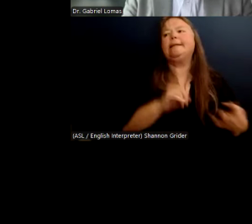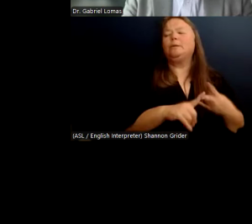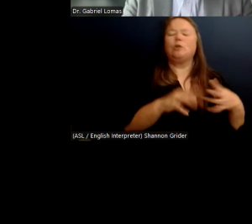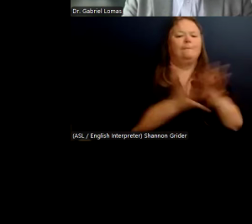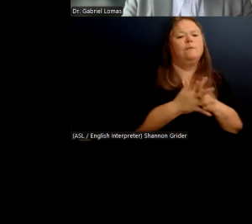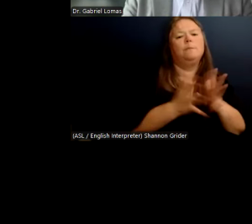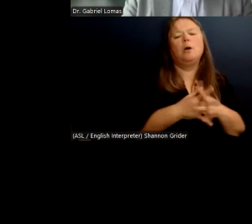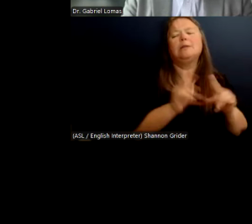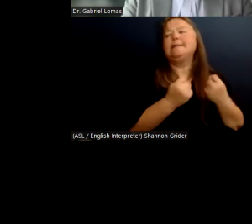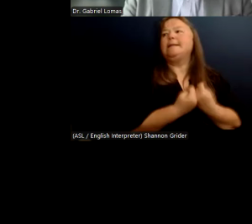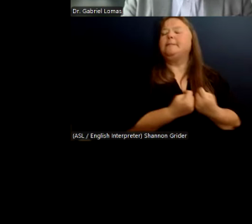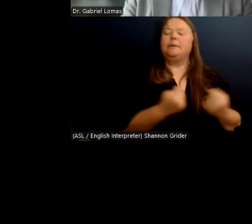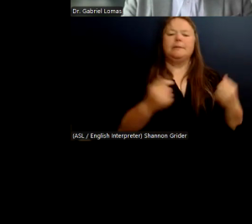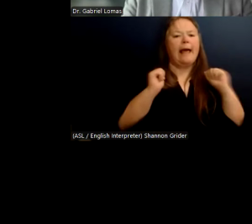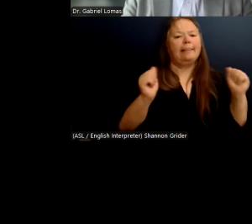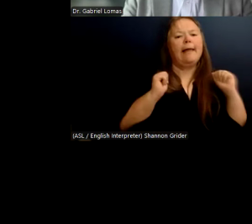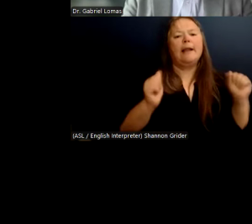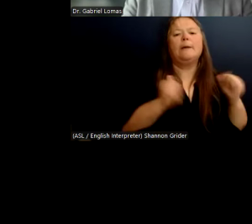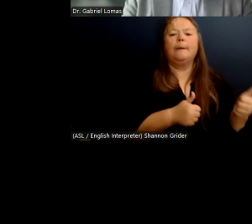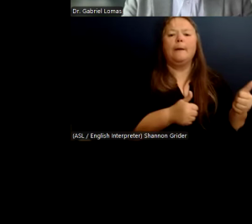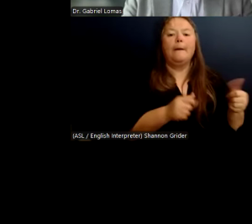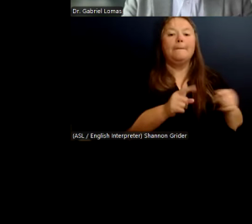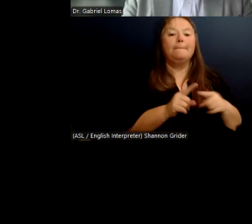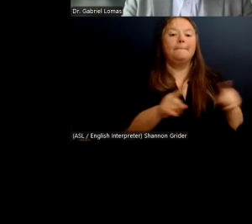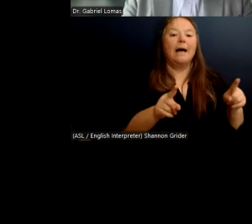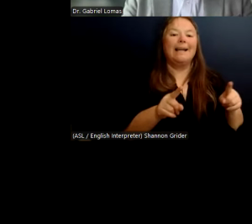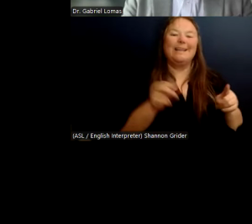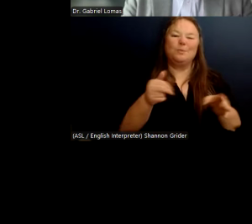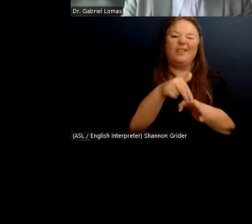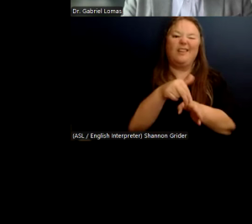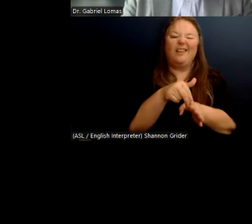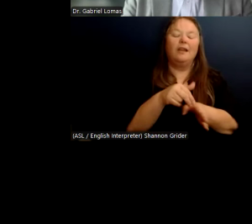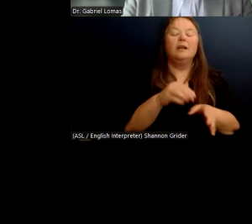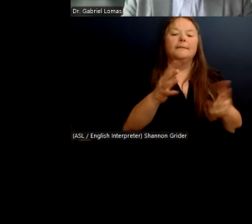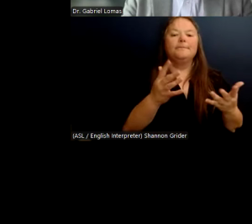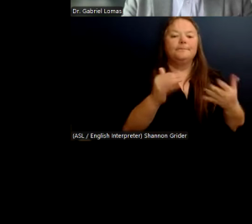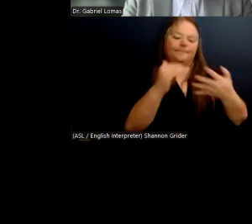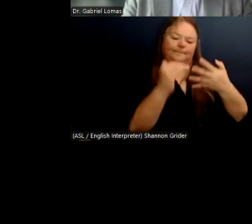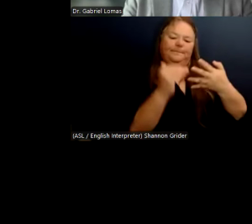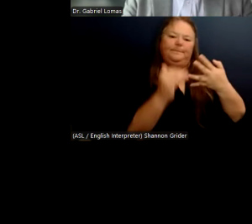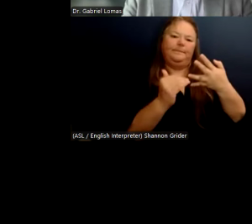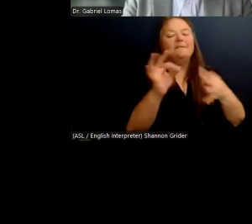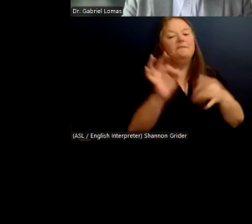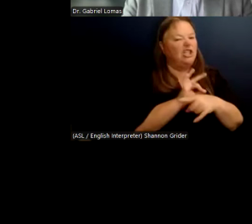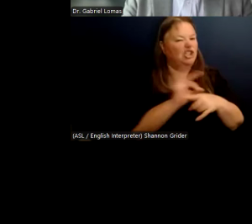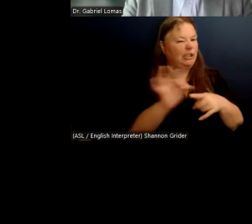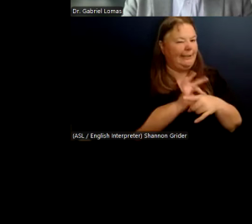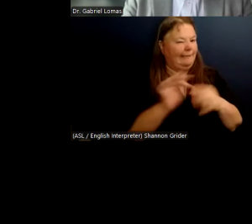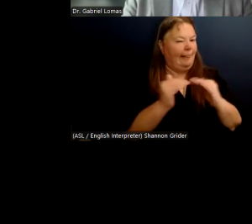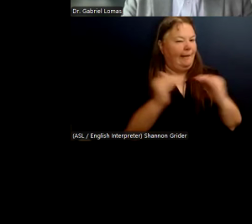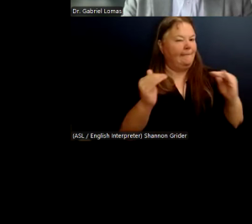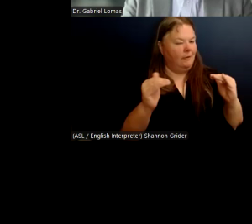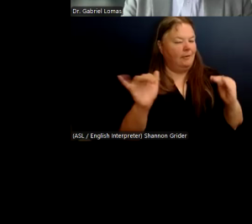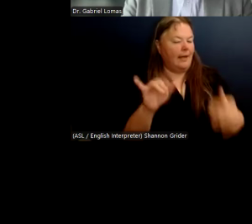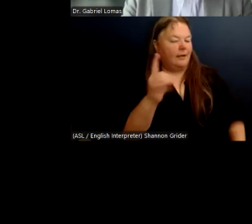very athletic, but he would have fit that sort of borderline in terms of his ability to function level that Dr.